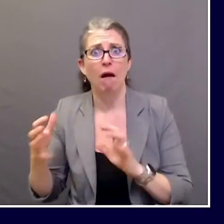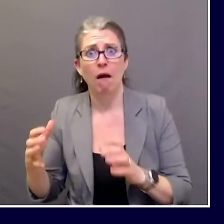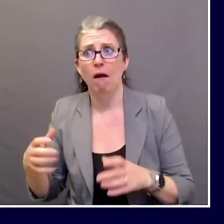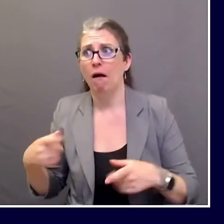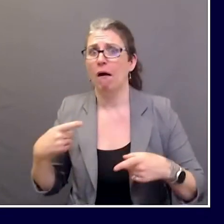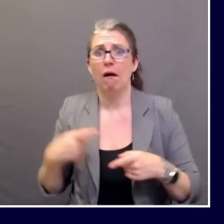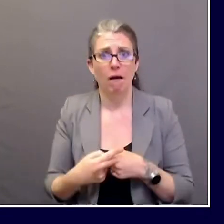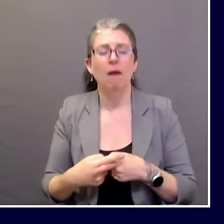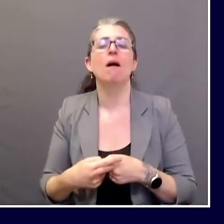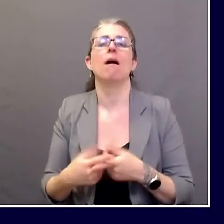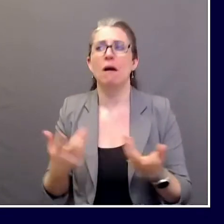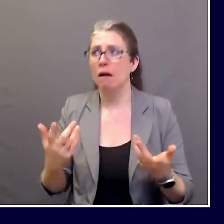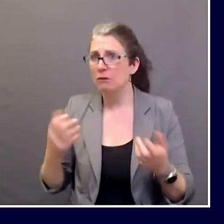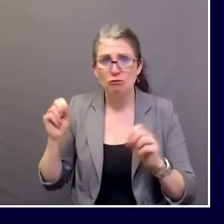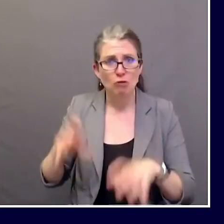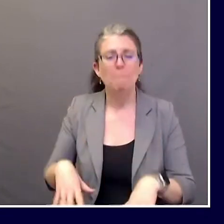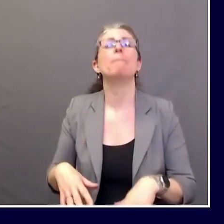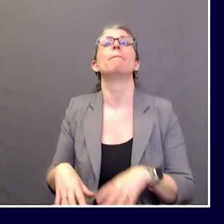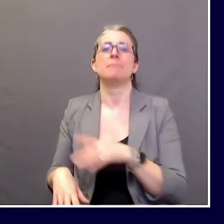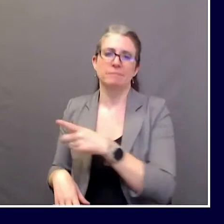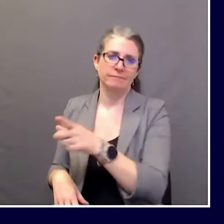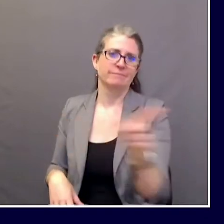our